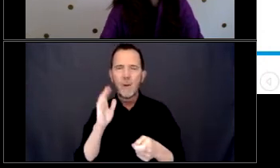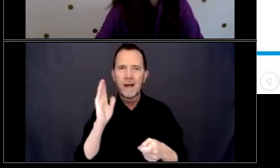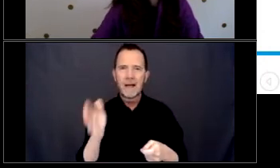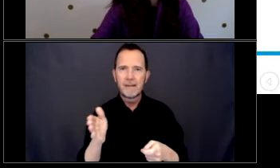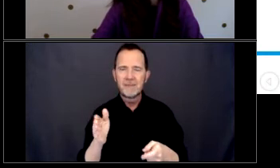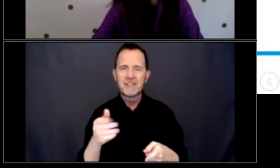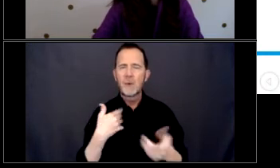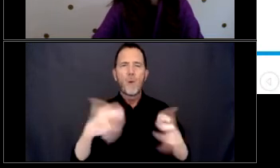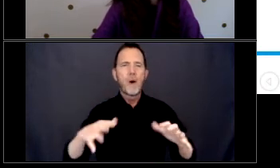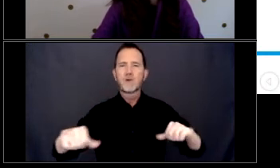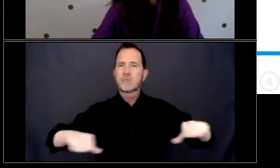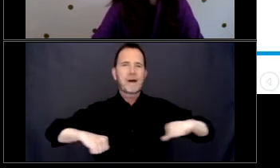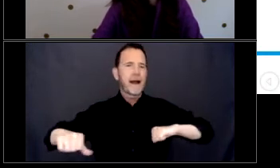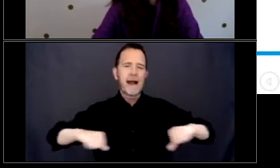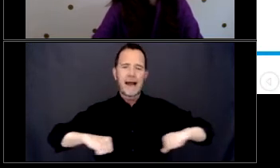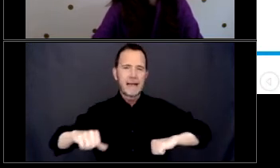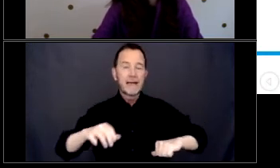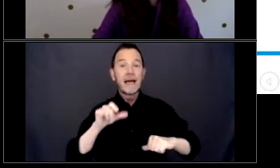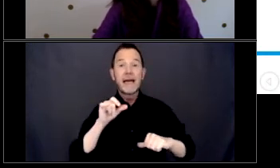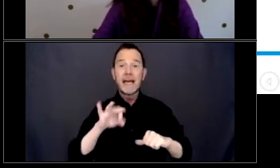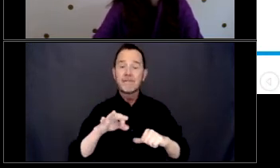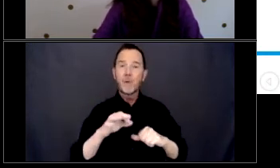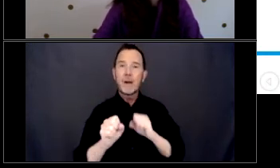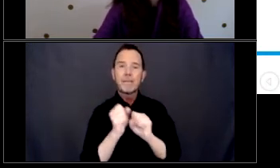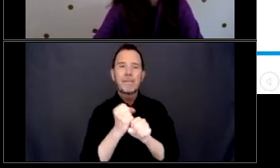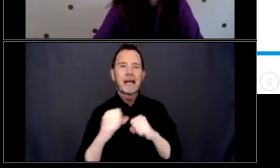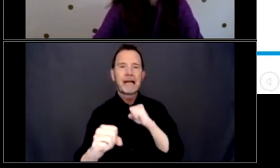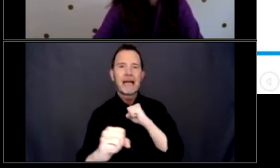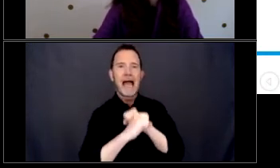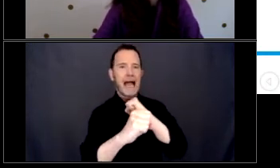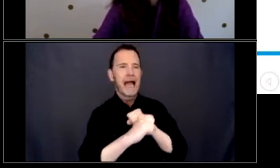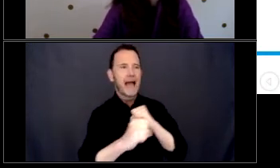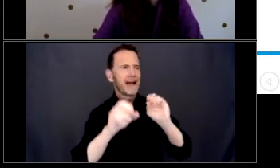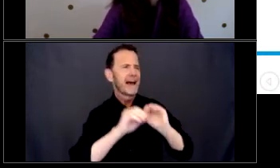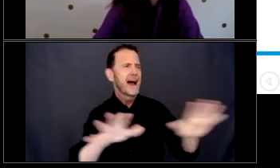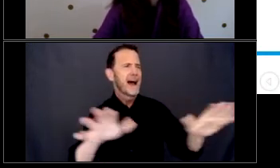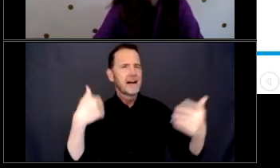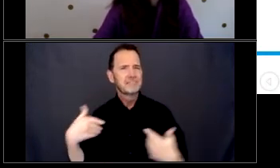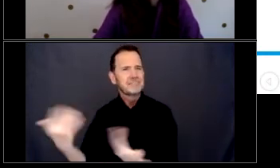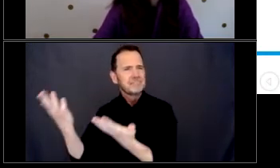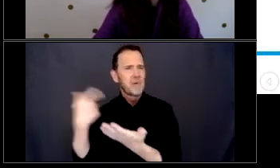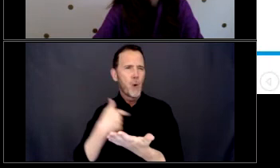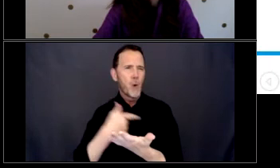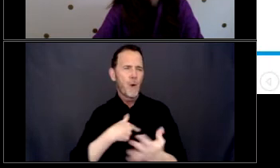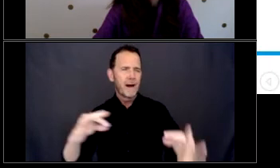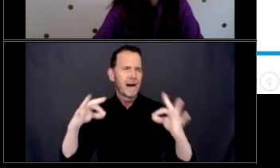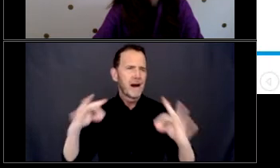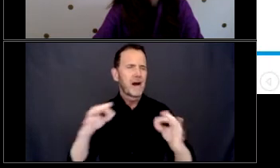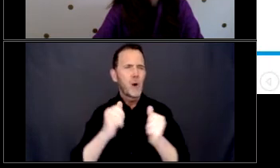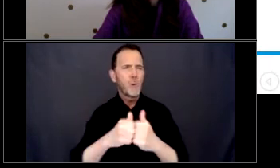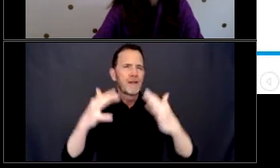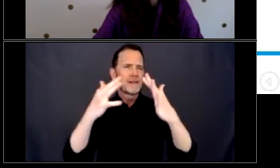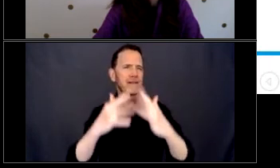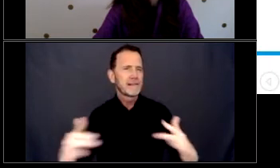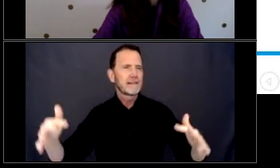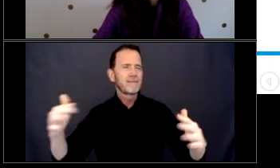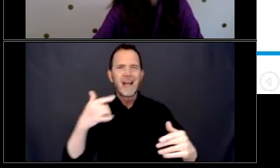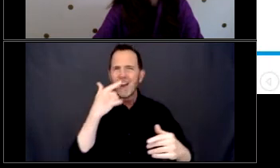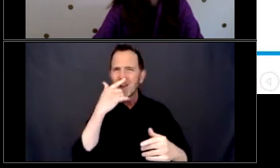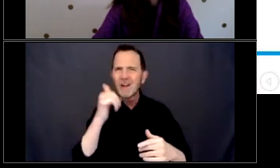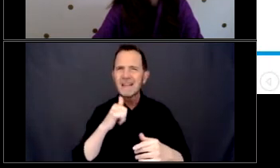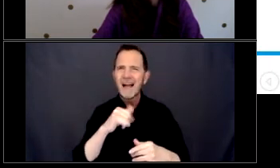into an ad or marketing or some kind of brand leverage thing, that it's going to come across as insincere. And we just